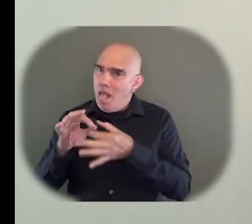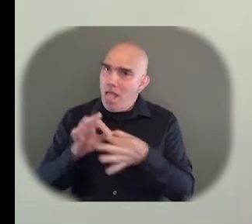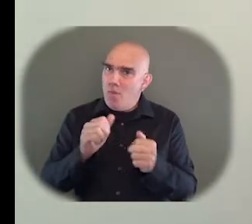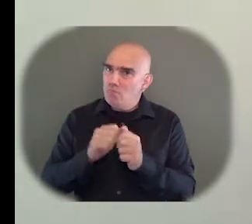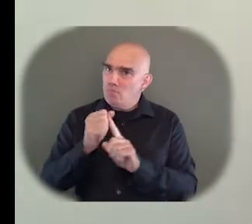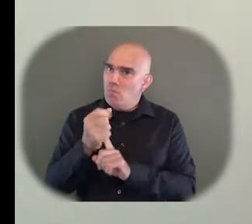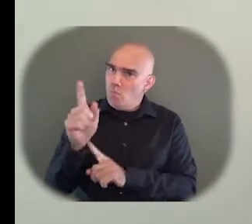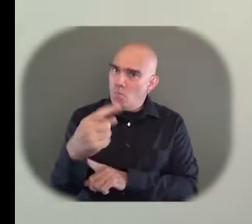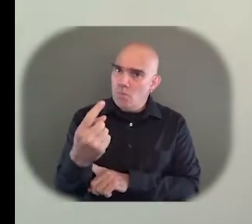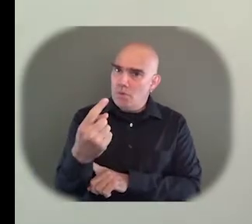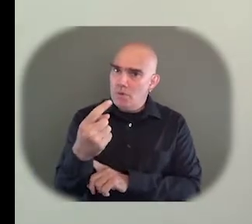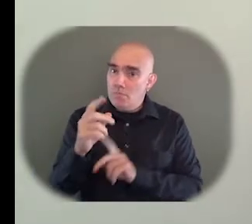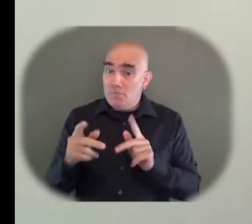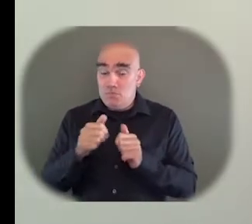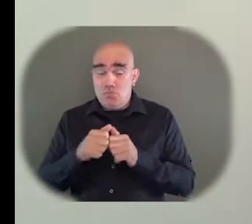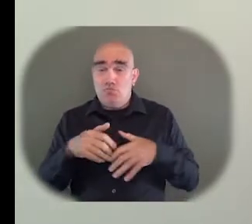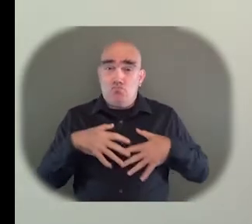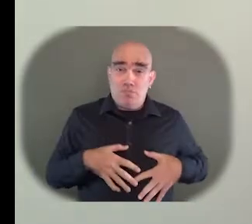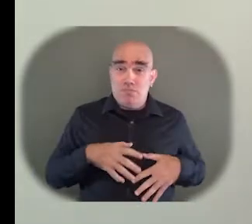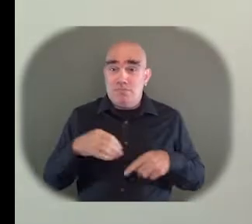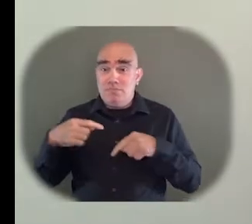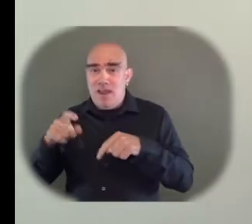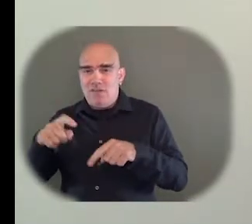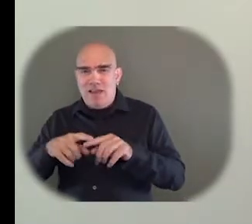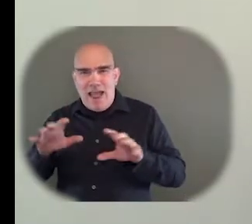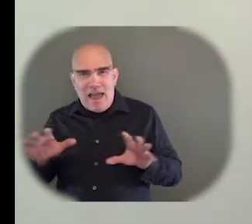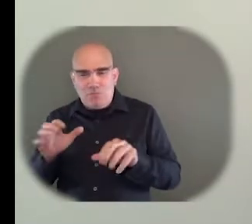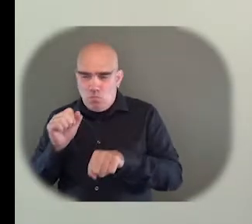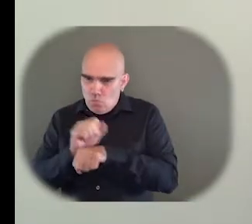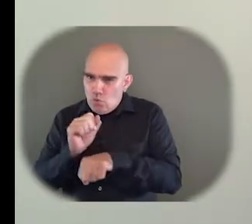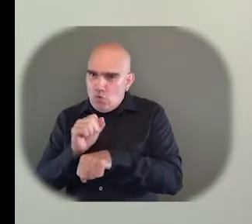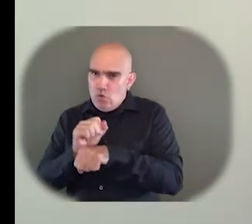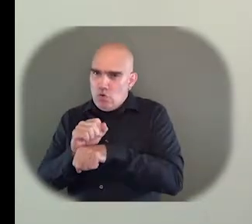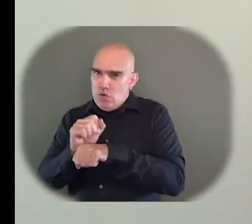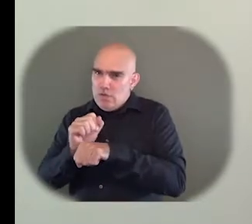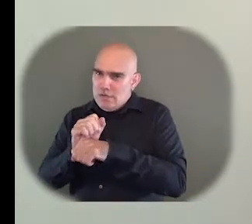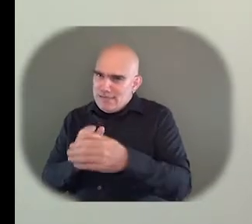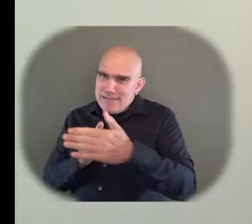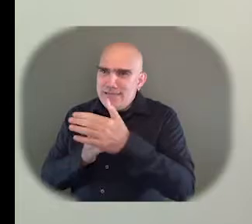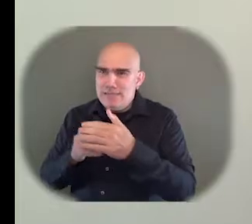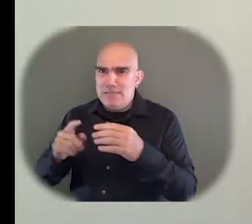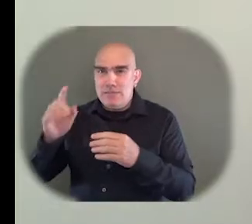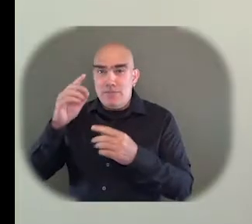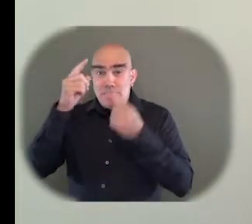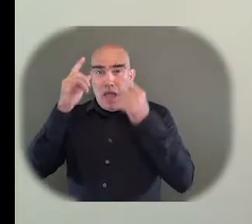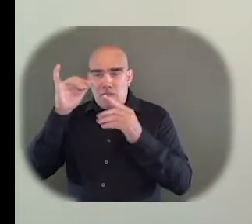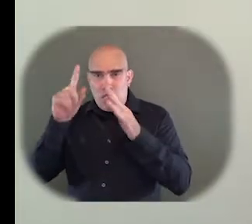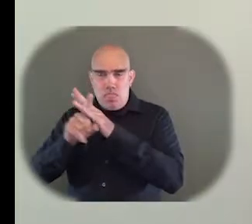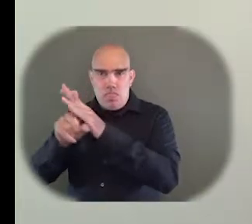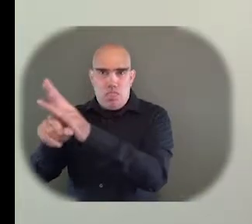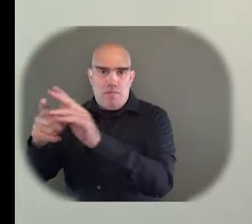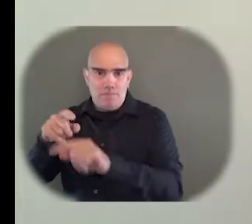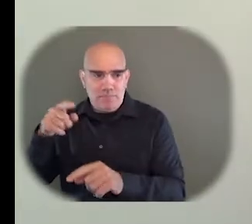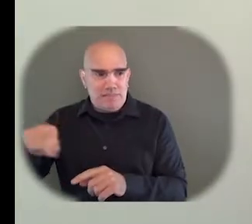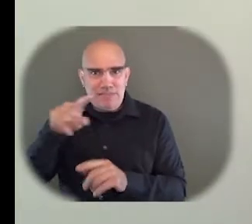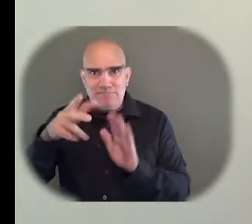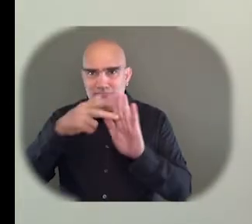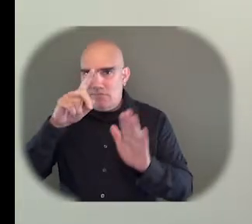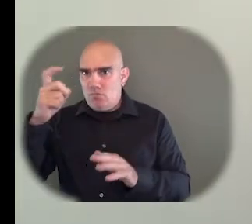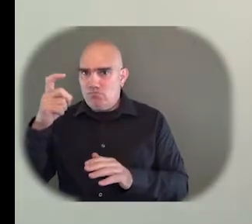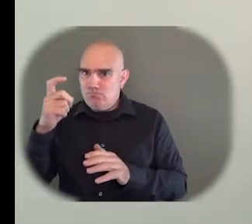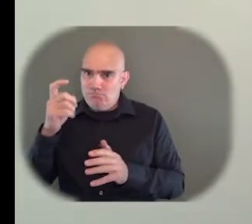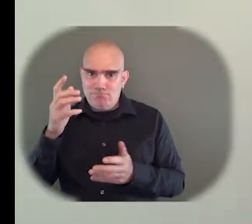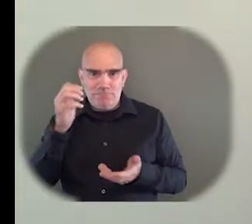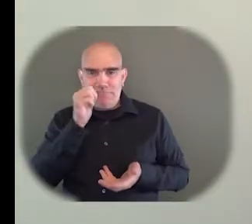be. People with depression and anxiety have to actively work against the thoughts that stem from these diagnoses every single